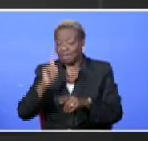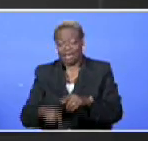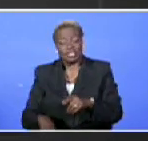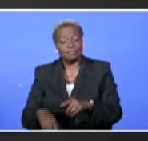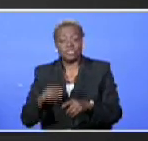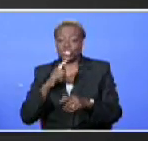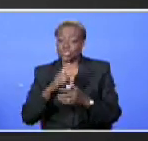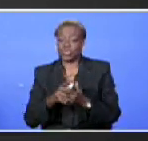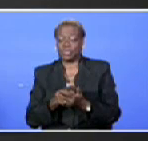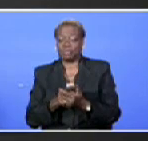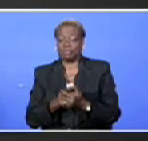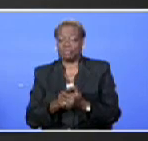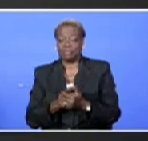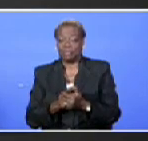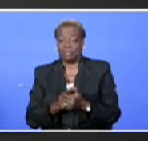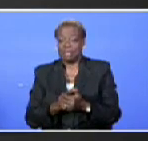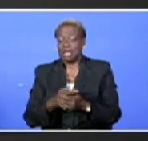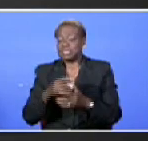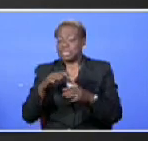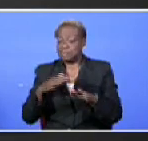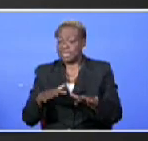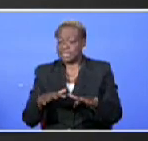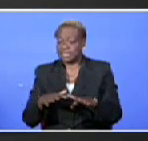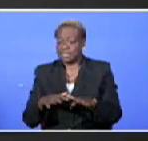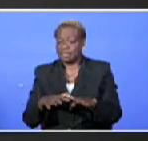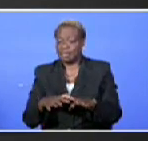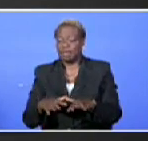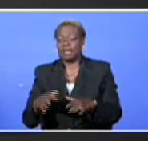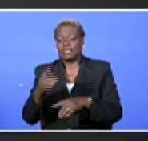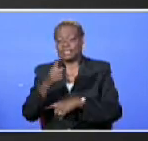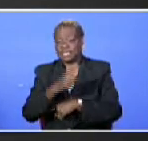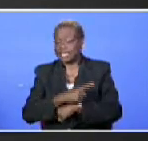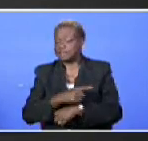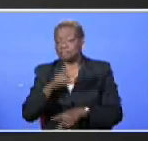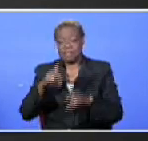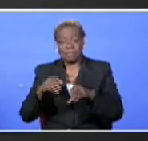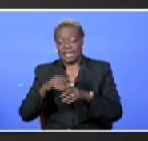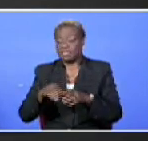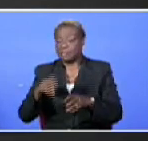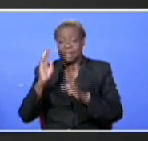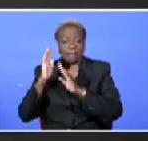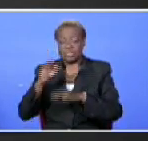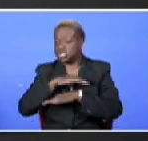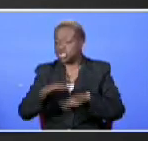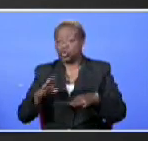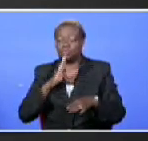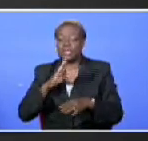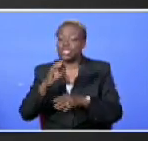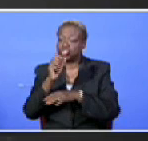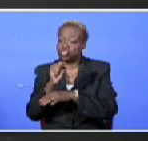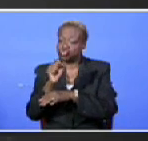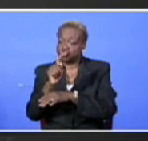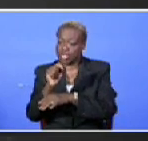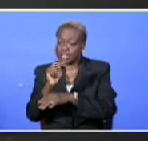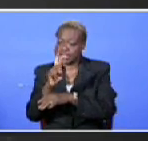our pride and our civility and our dignity as a people in the Bahamas can't be stressed,